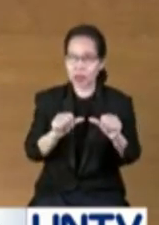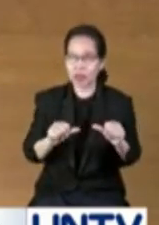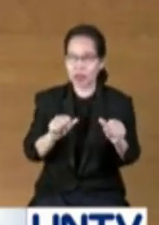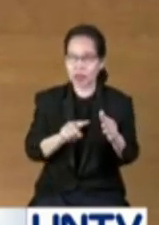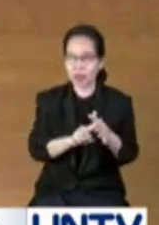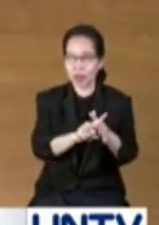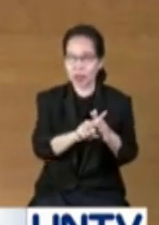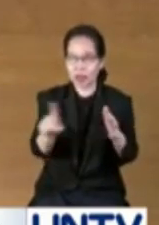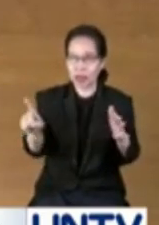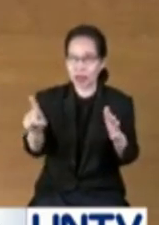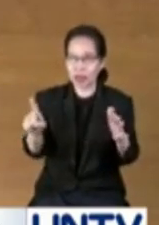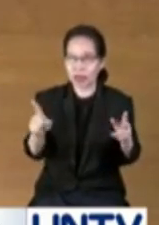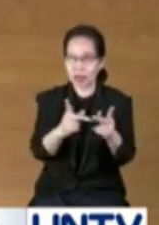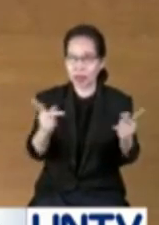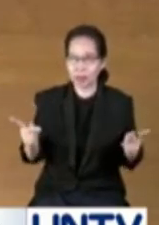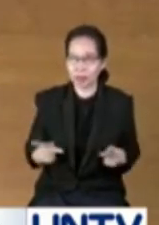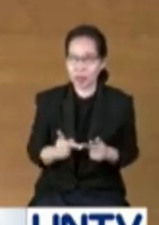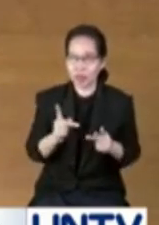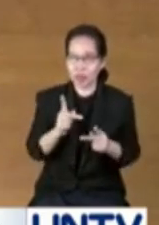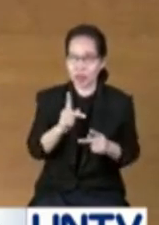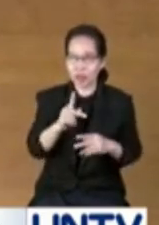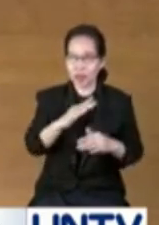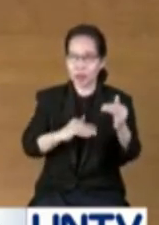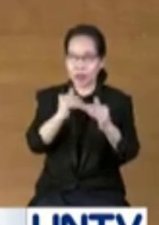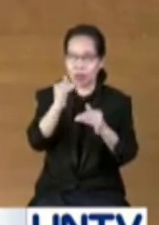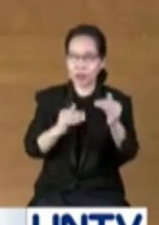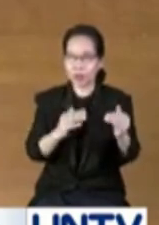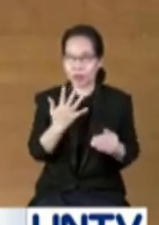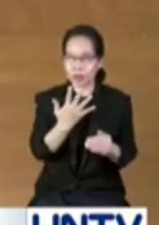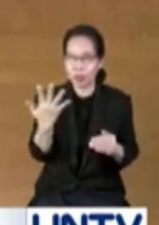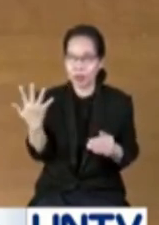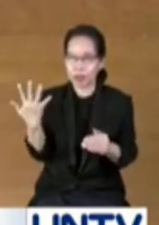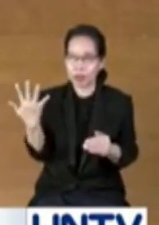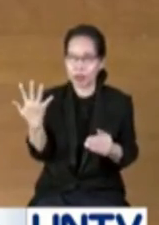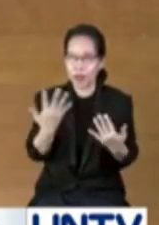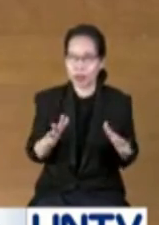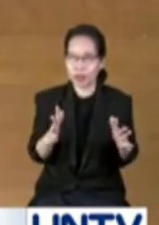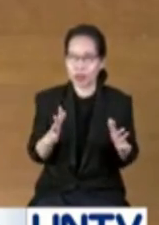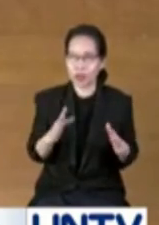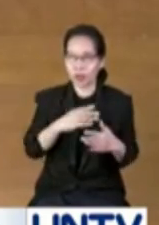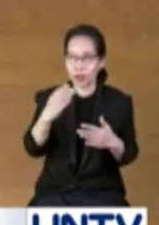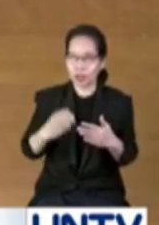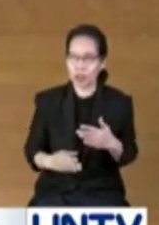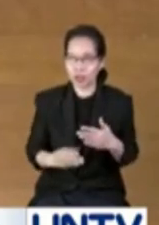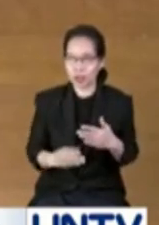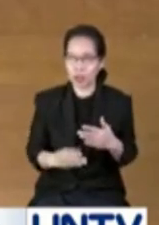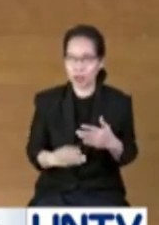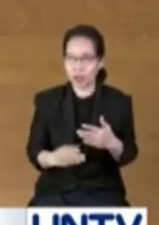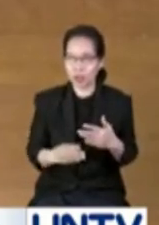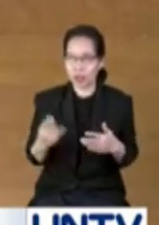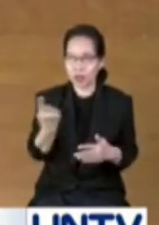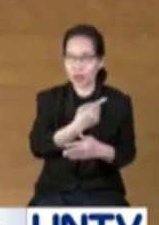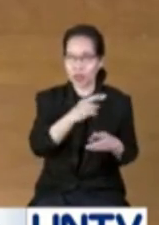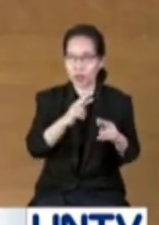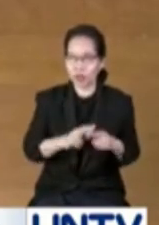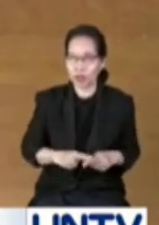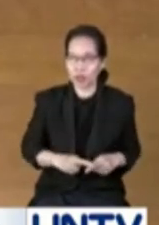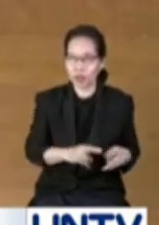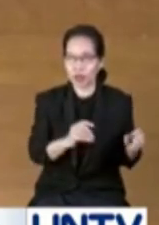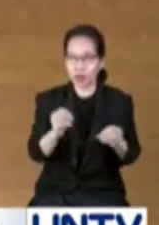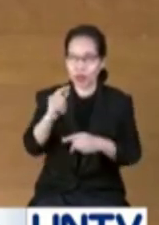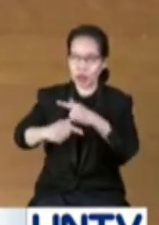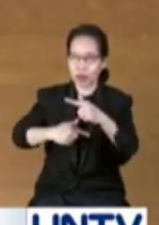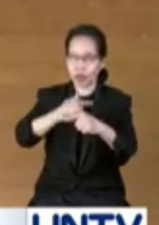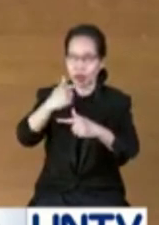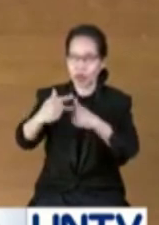also being built, of which 55 have already been completed. We remain committed to global decarbonization